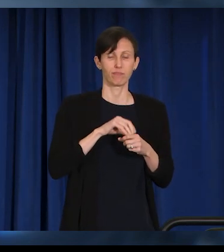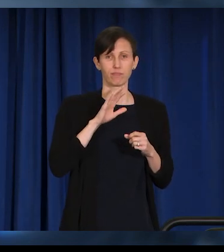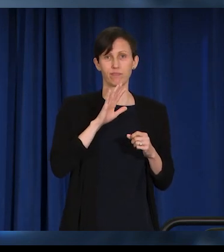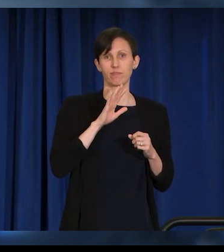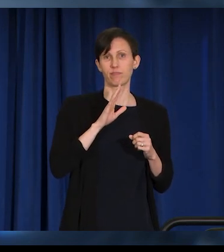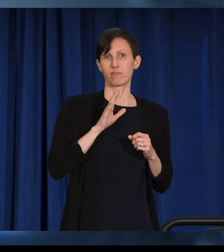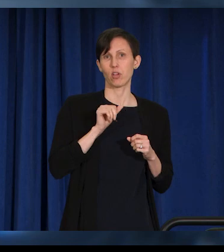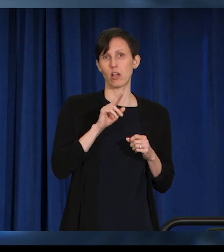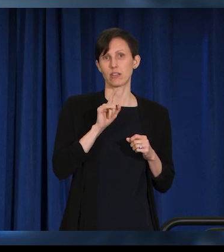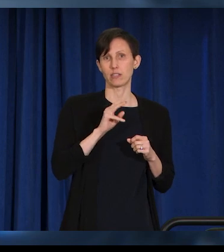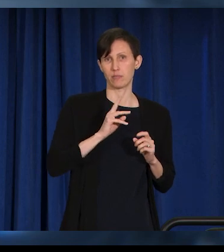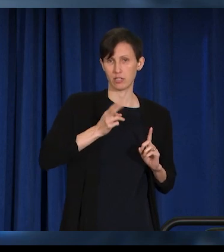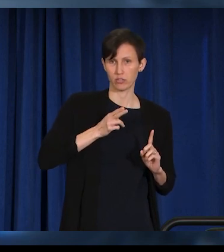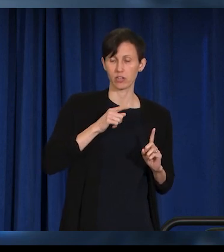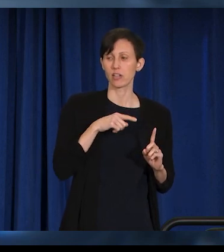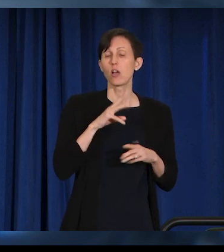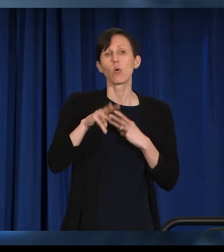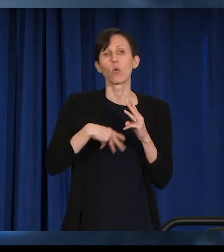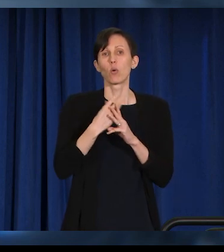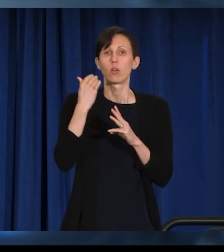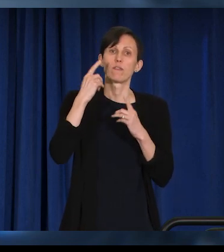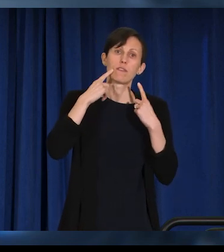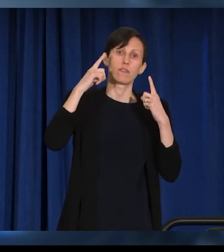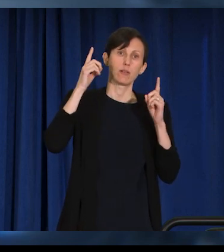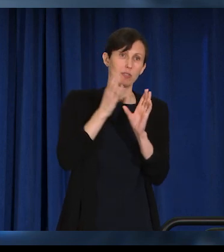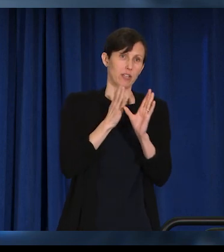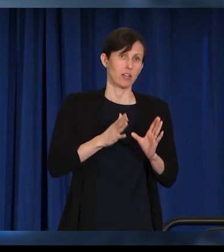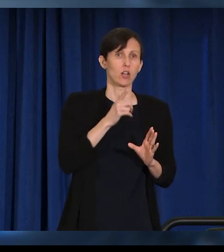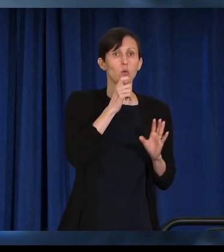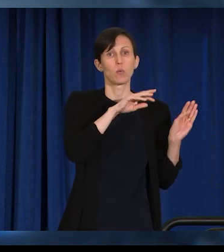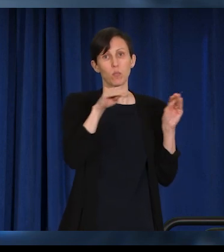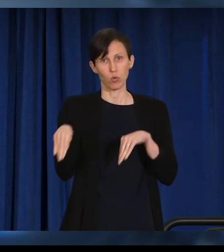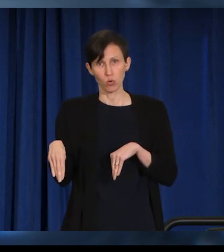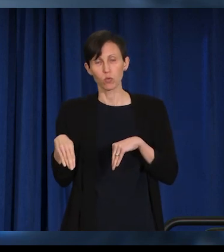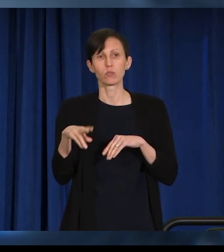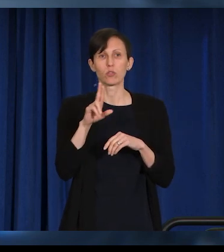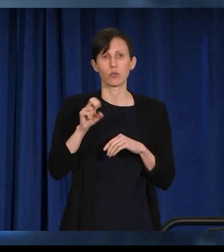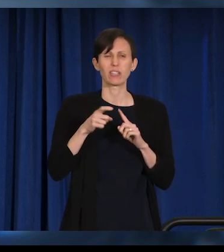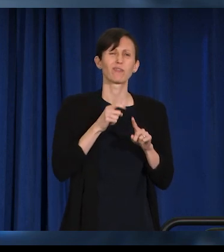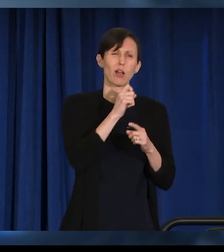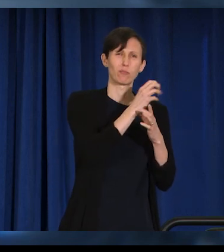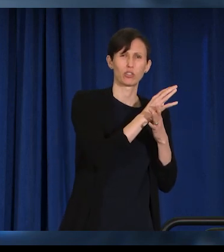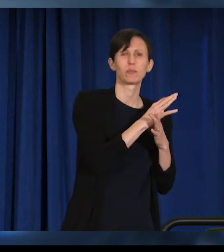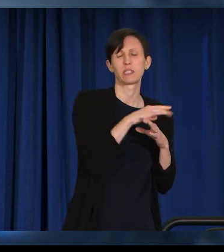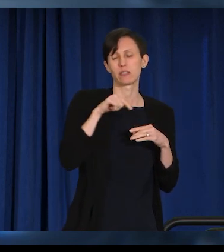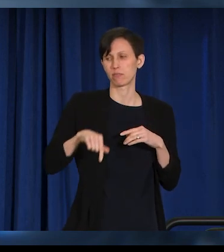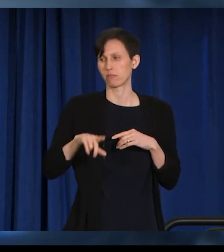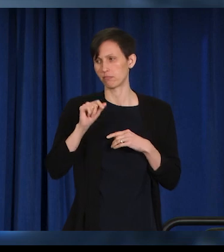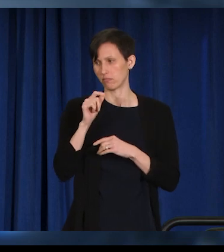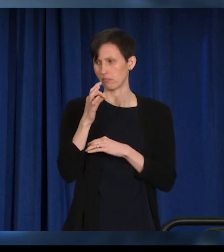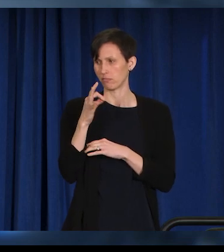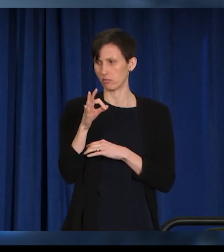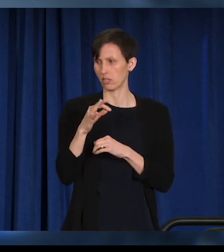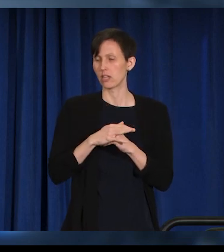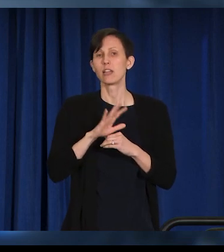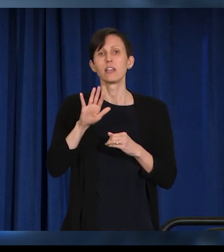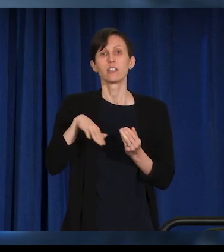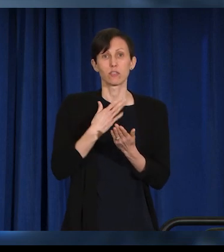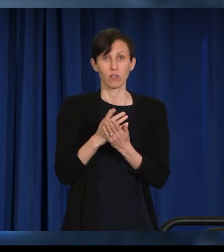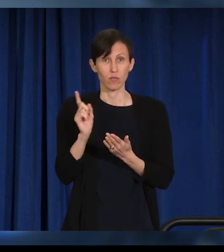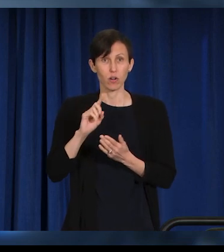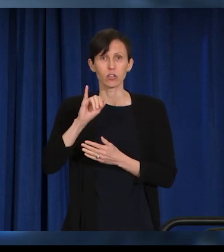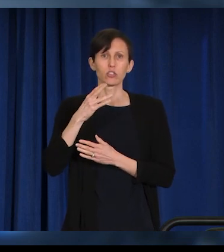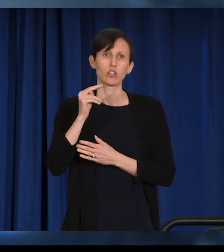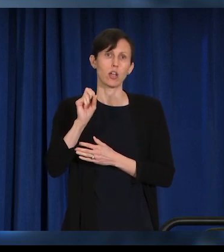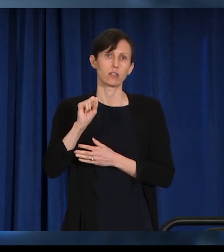world-renowned child psychiatrist who moved to the US from Germany in the 1920s. He eventually landed at Johns Hopkins Hospital.